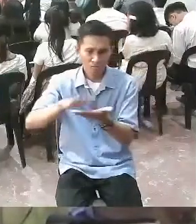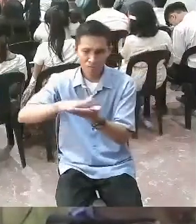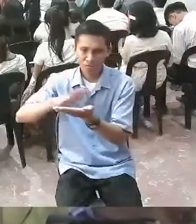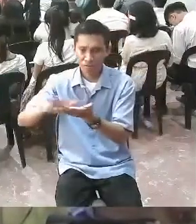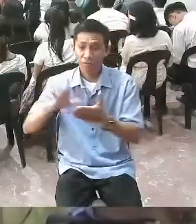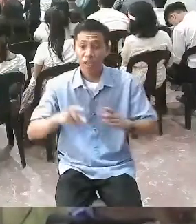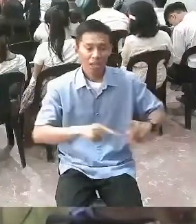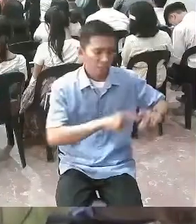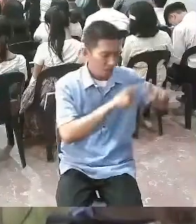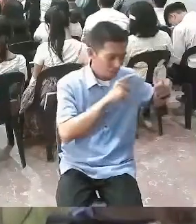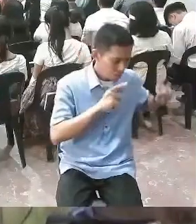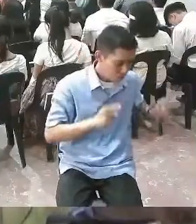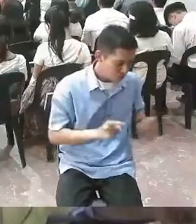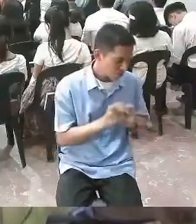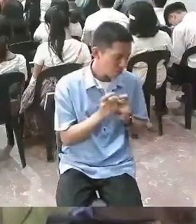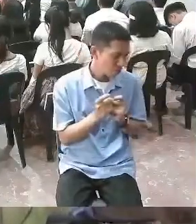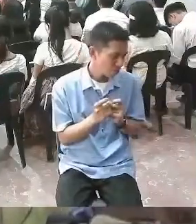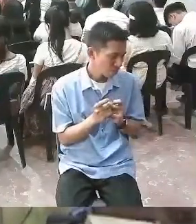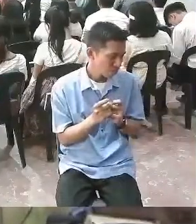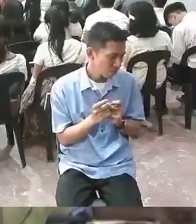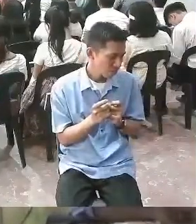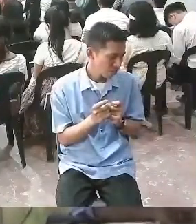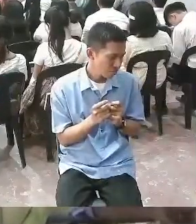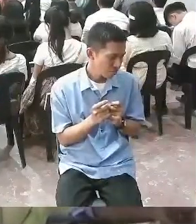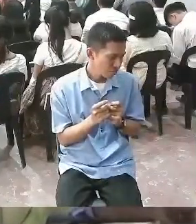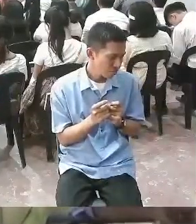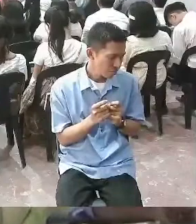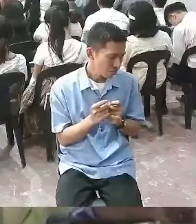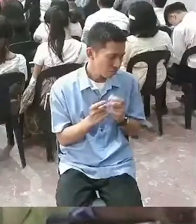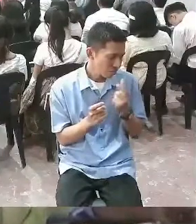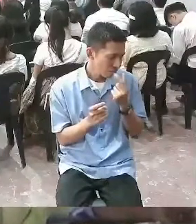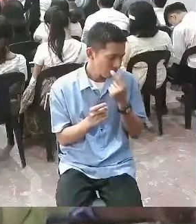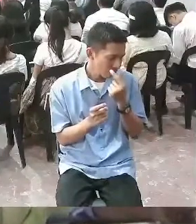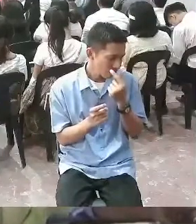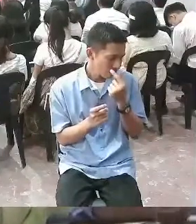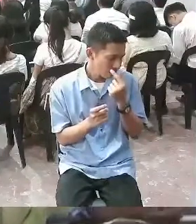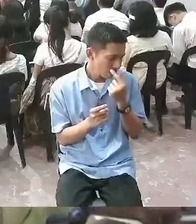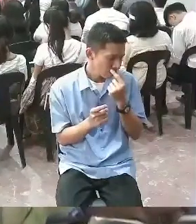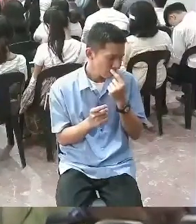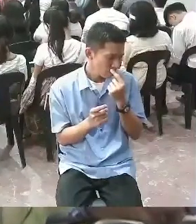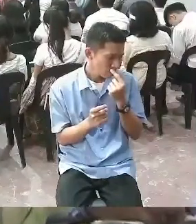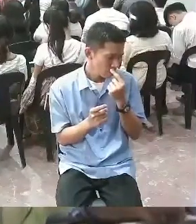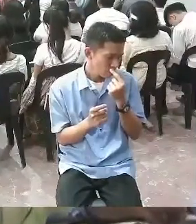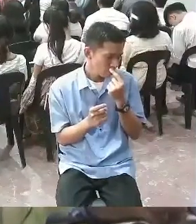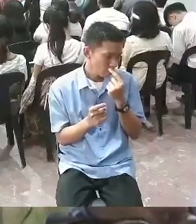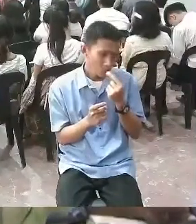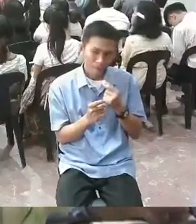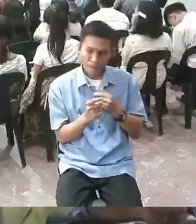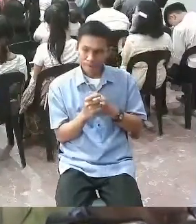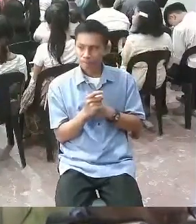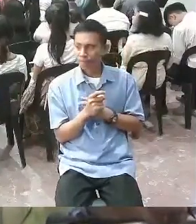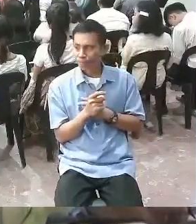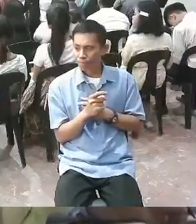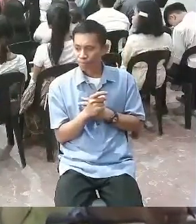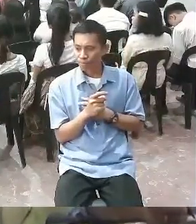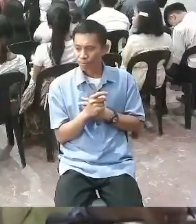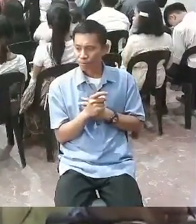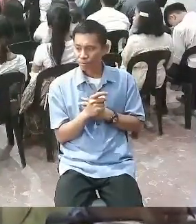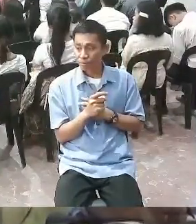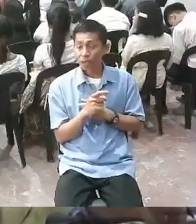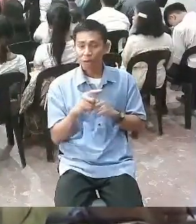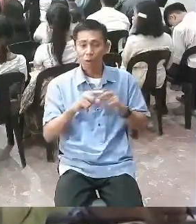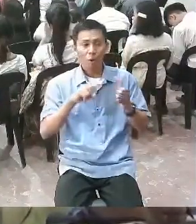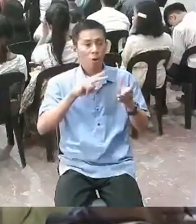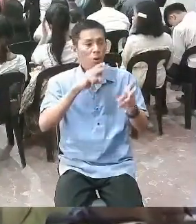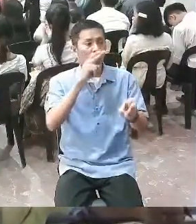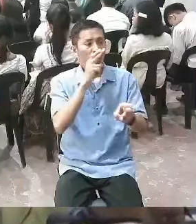Just if I'd never sinned. That's what righteous